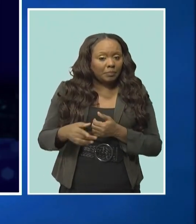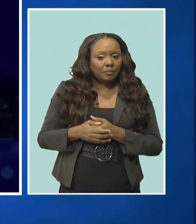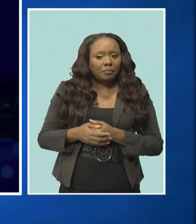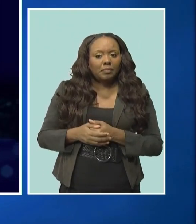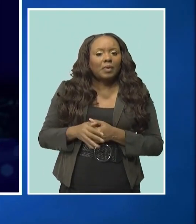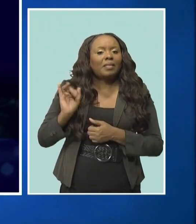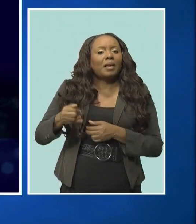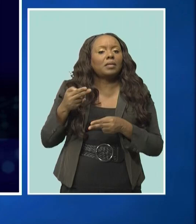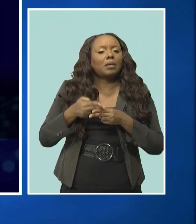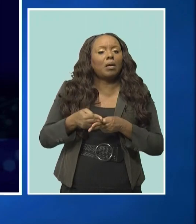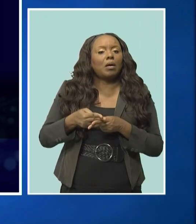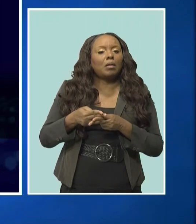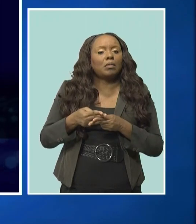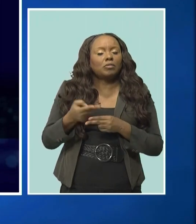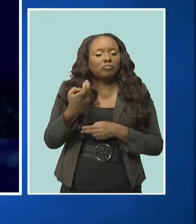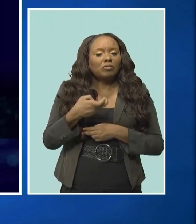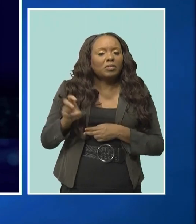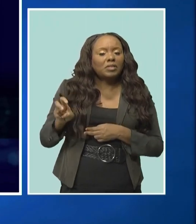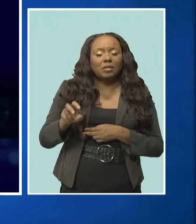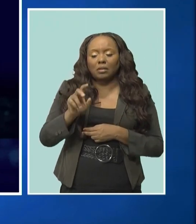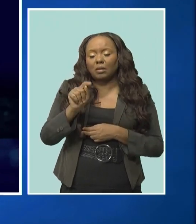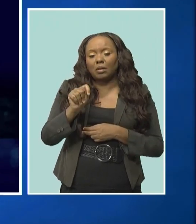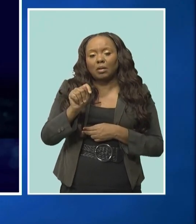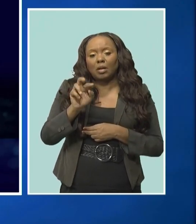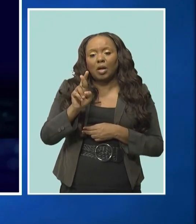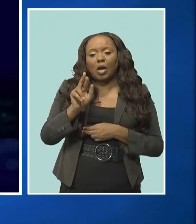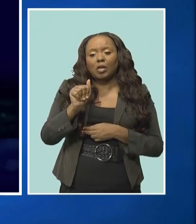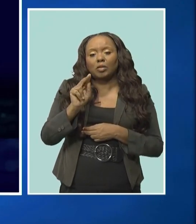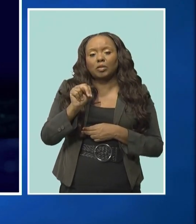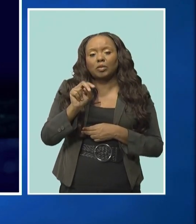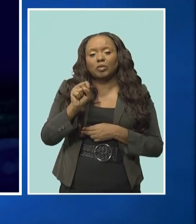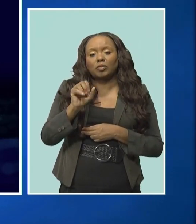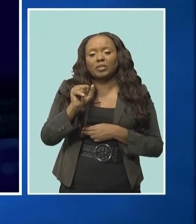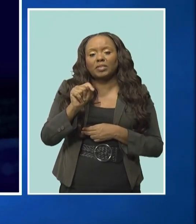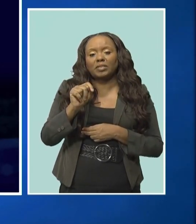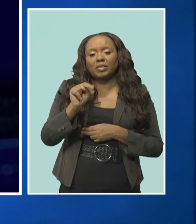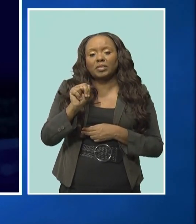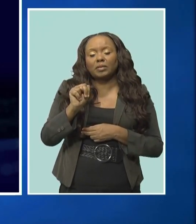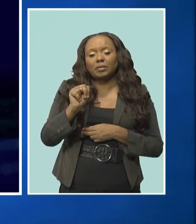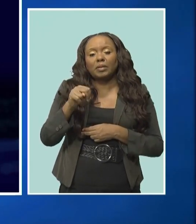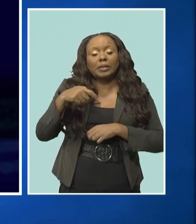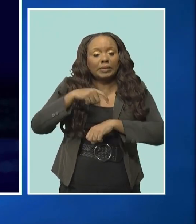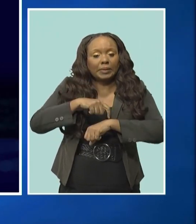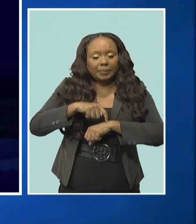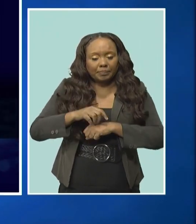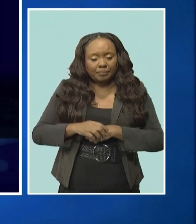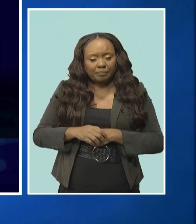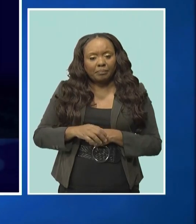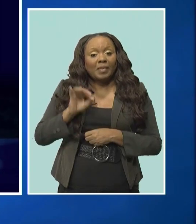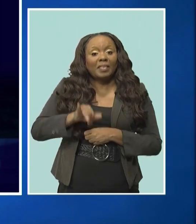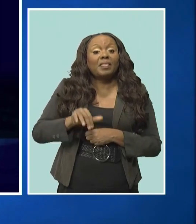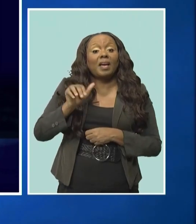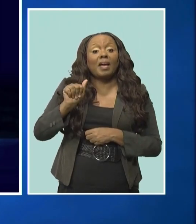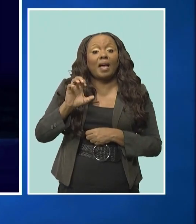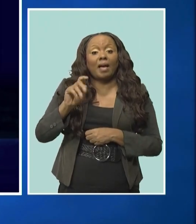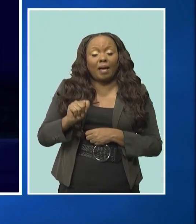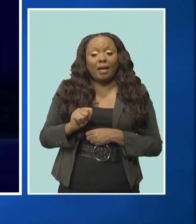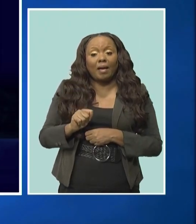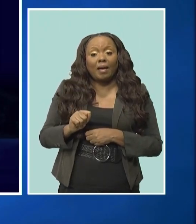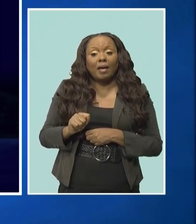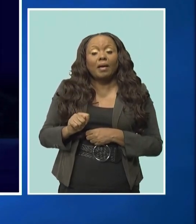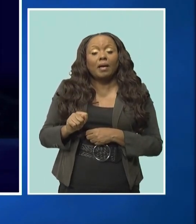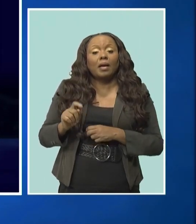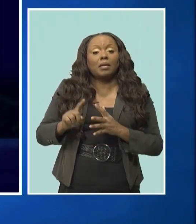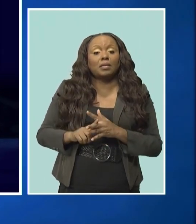period. The Act came into force on March 3rd, 2021, and so the one-year period expired on the 2nd of